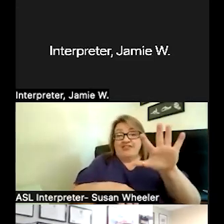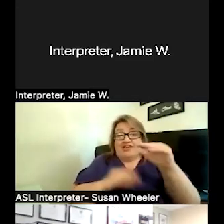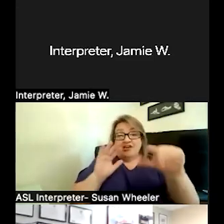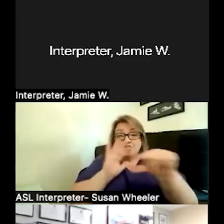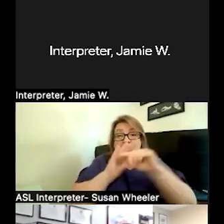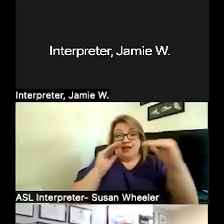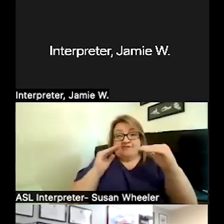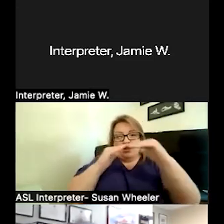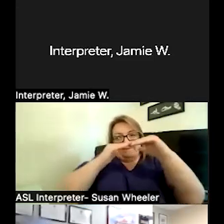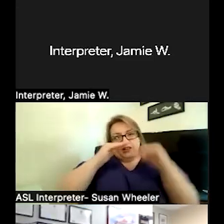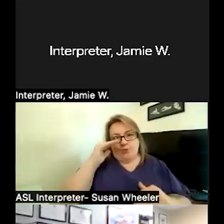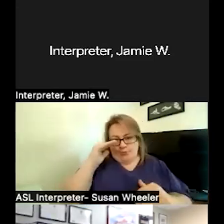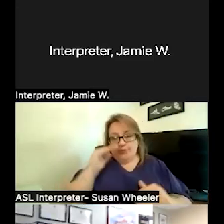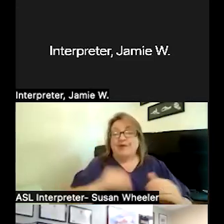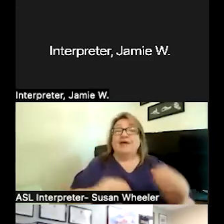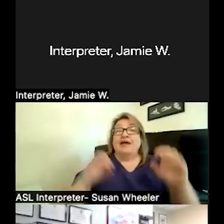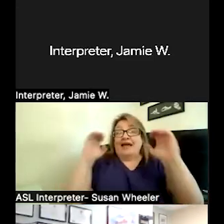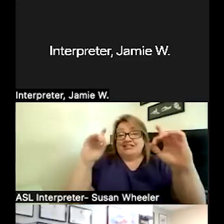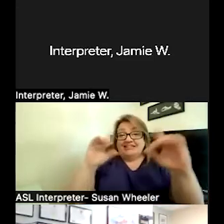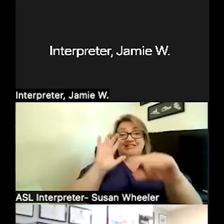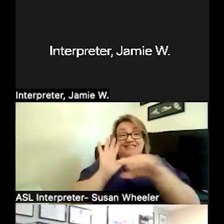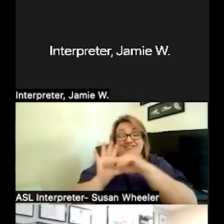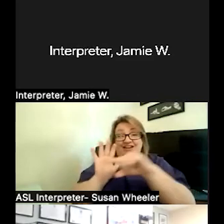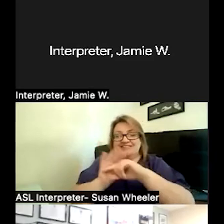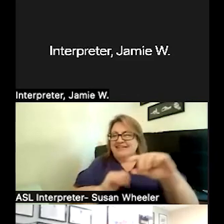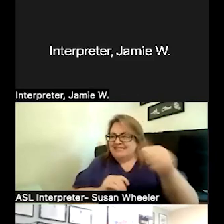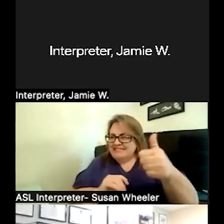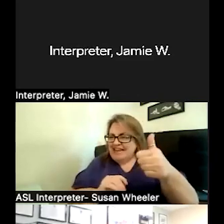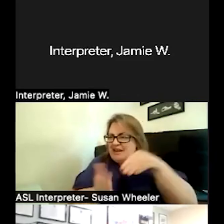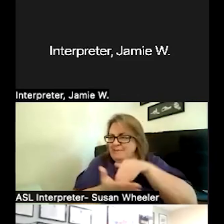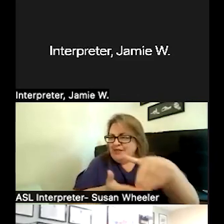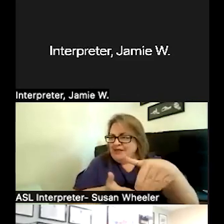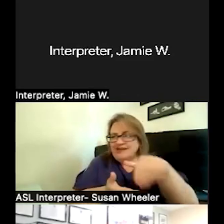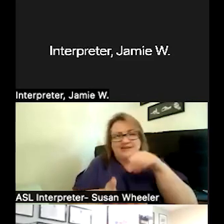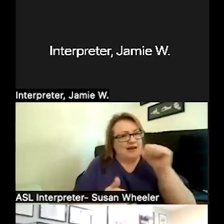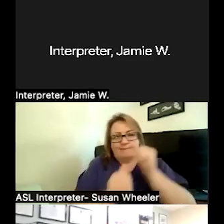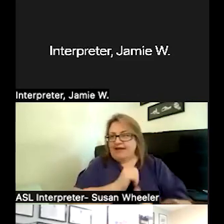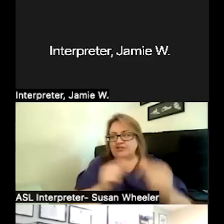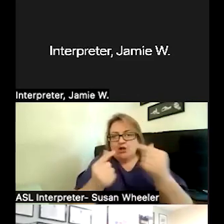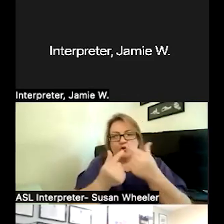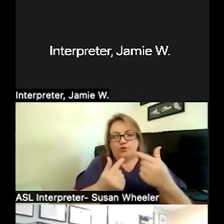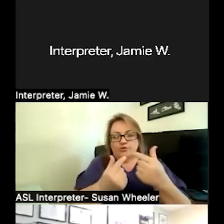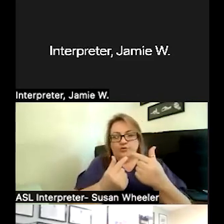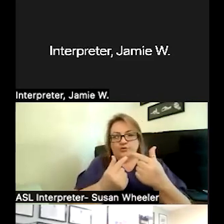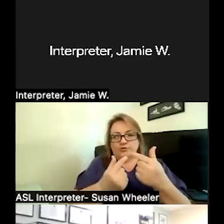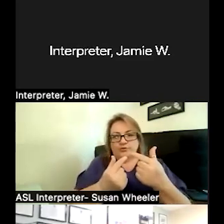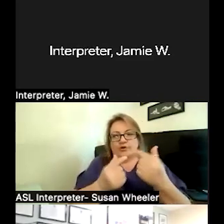Educationally disadvantaged, nearly 10 million folks did not pass grammar school.